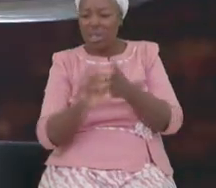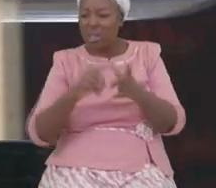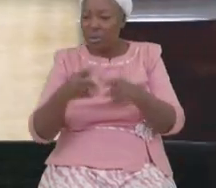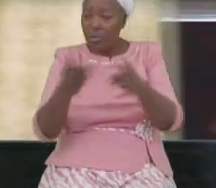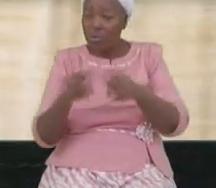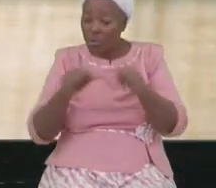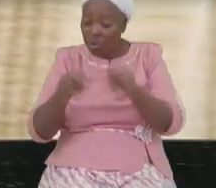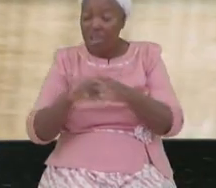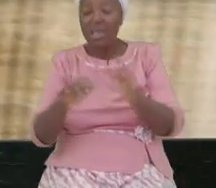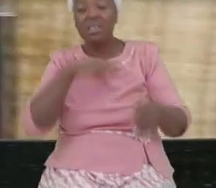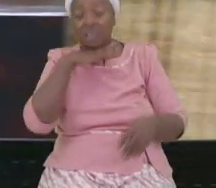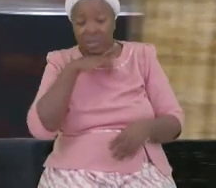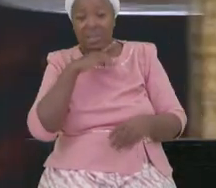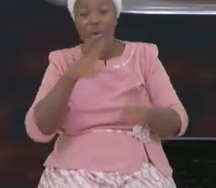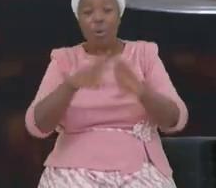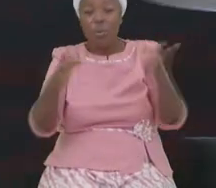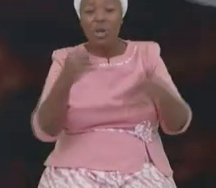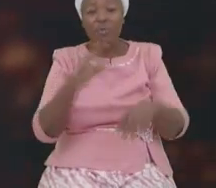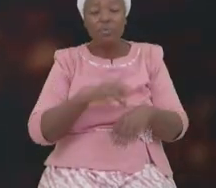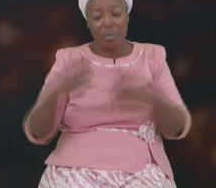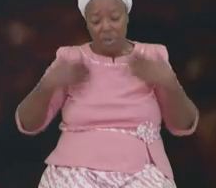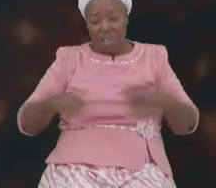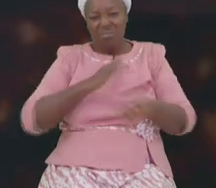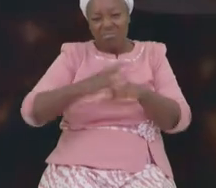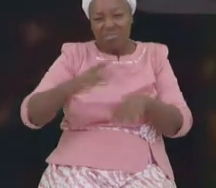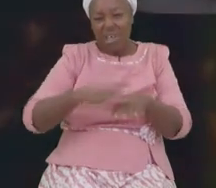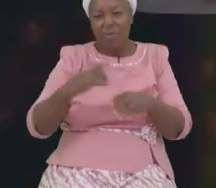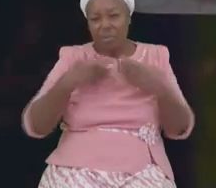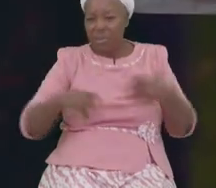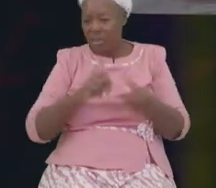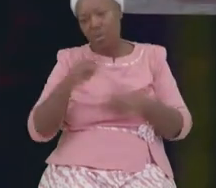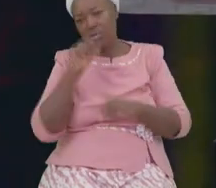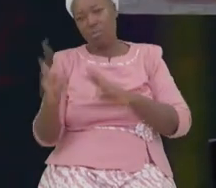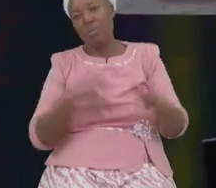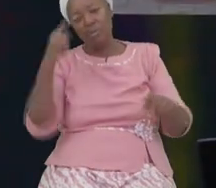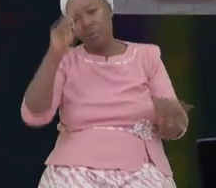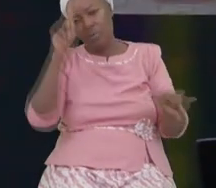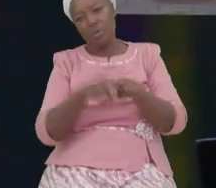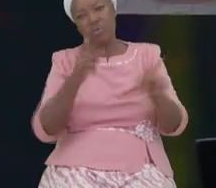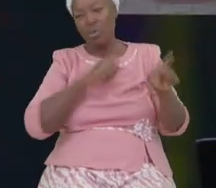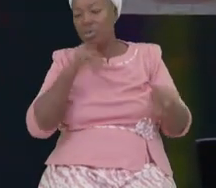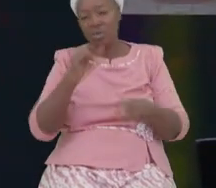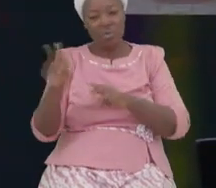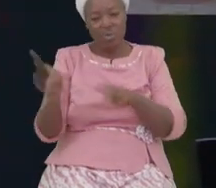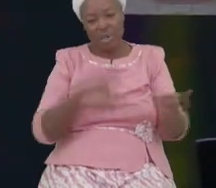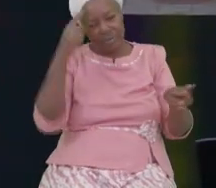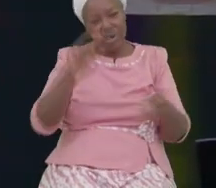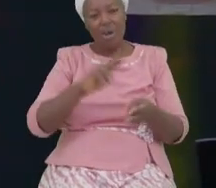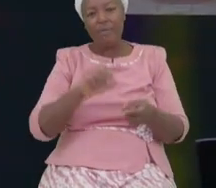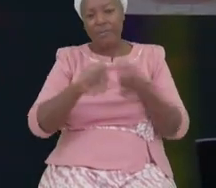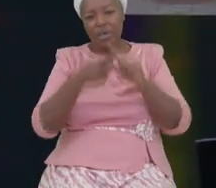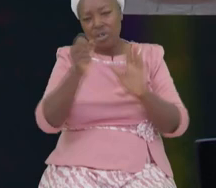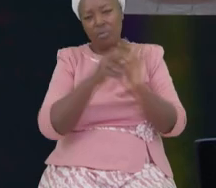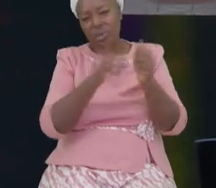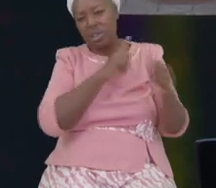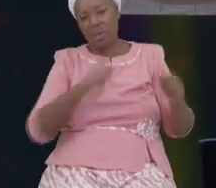that filthy exposure, you are not ready for the covenant of the Lord. You are not ready for relationship with the Lord.